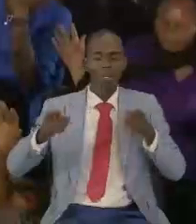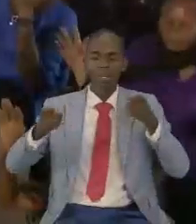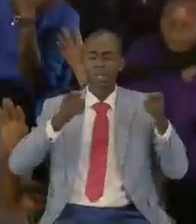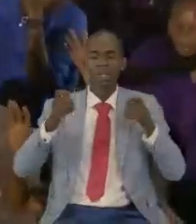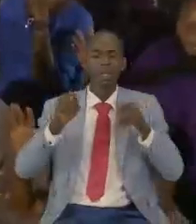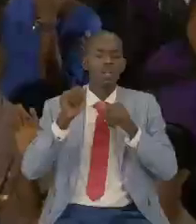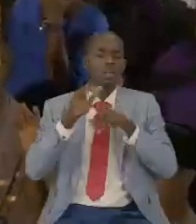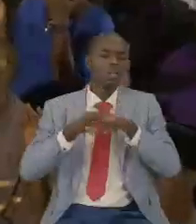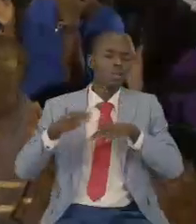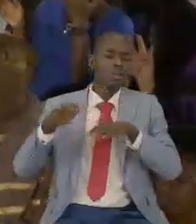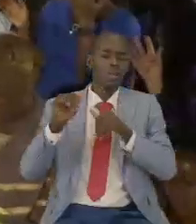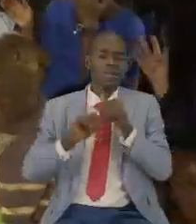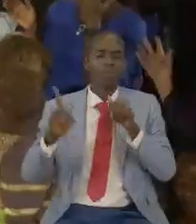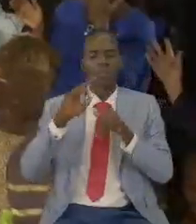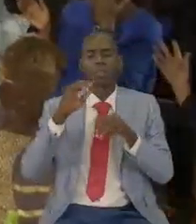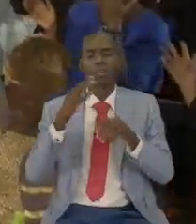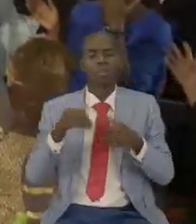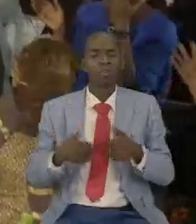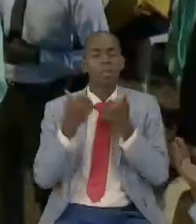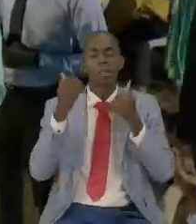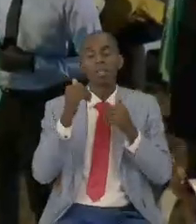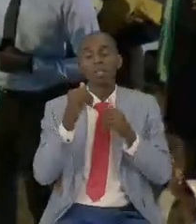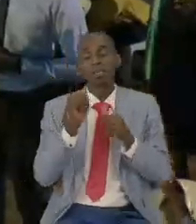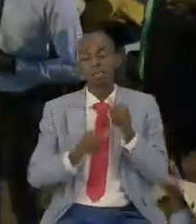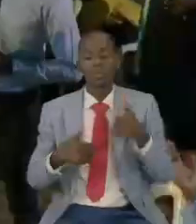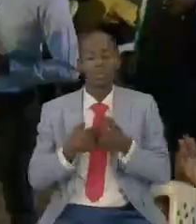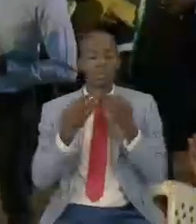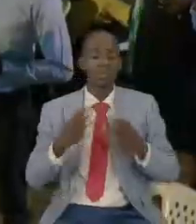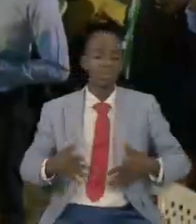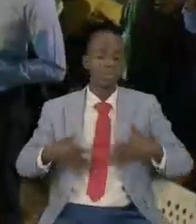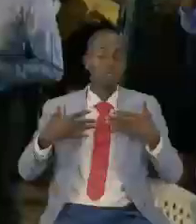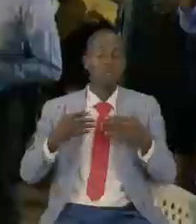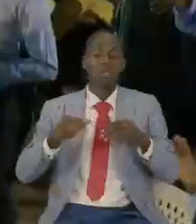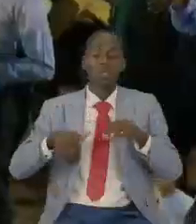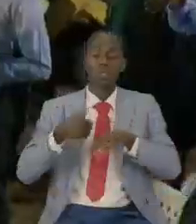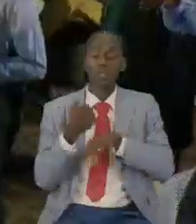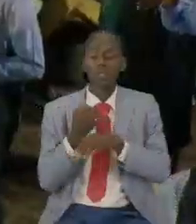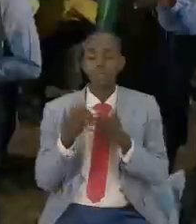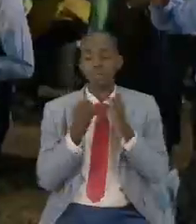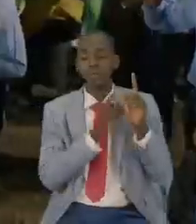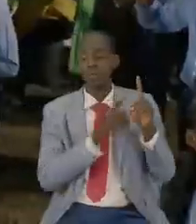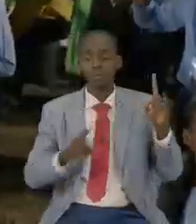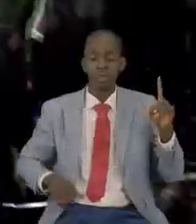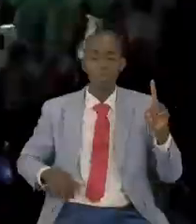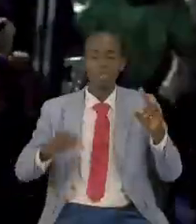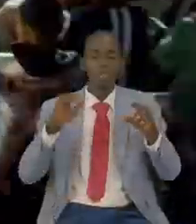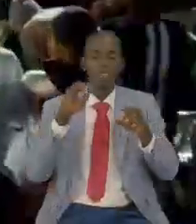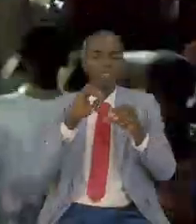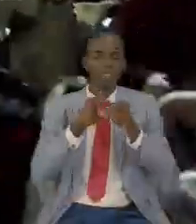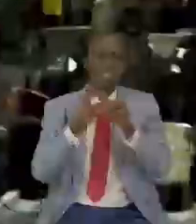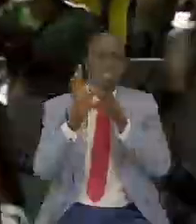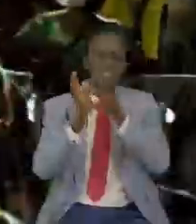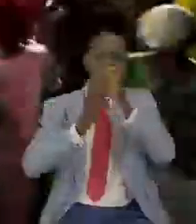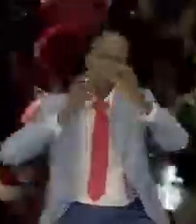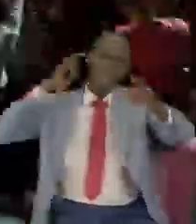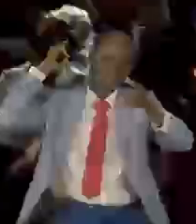lives. Confirm it, O Lord. In Jesus' name we pray.